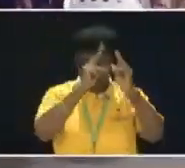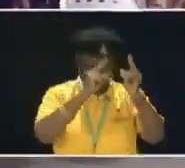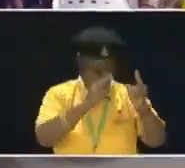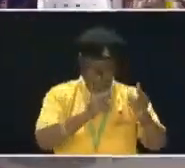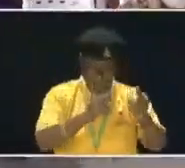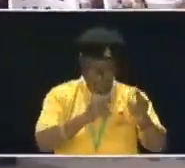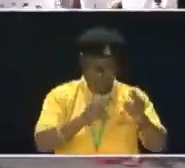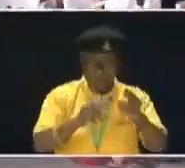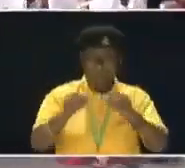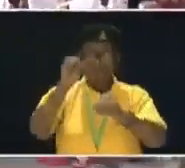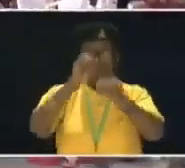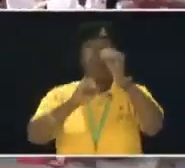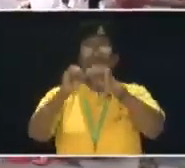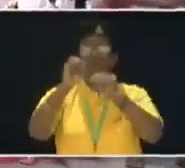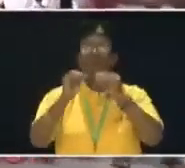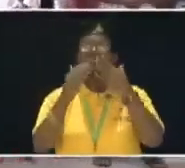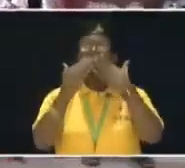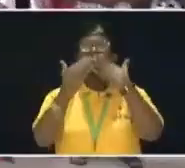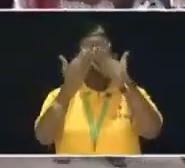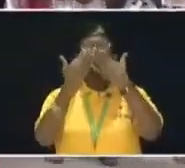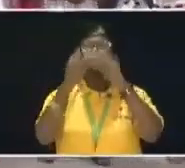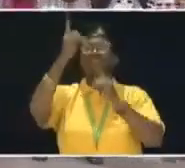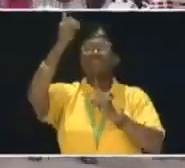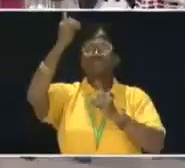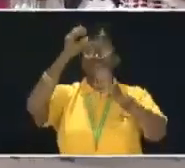Oh, thank you, Lord.